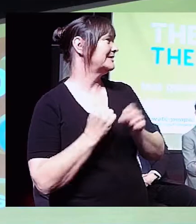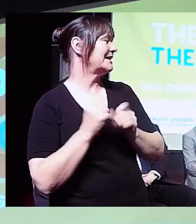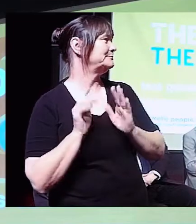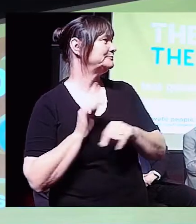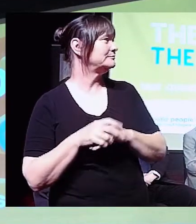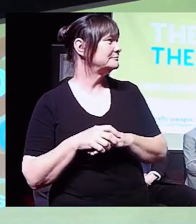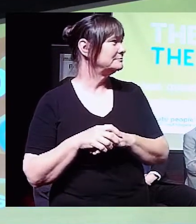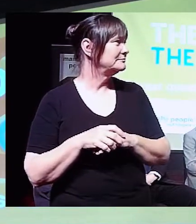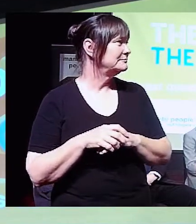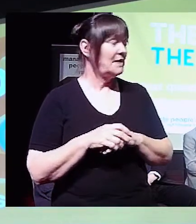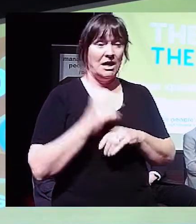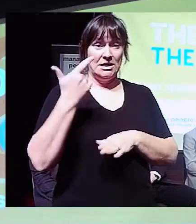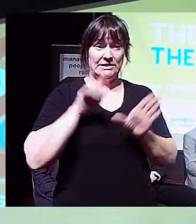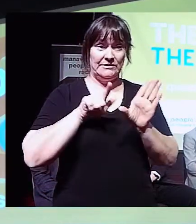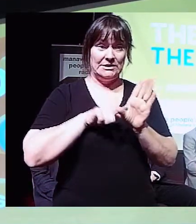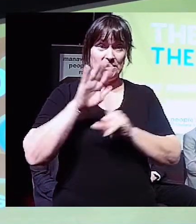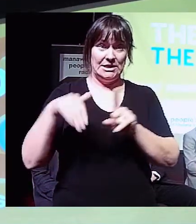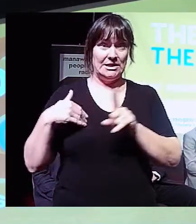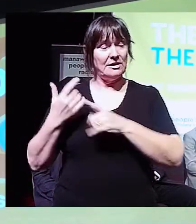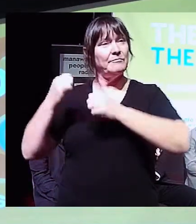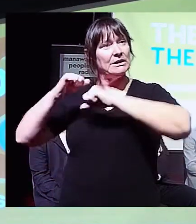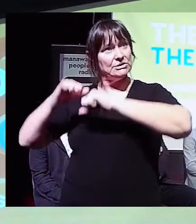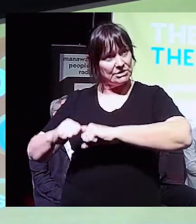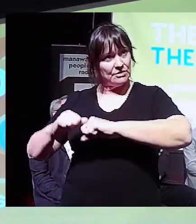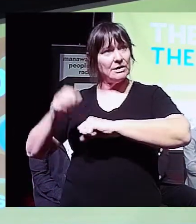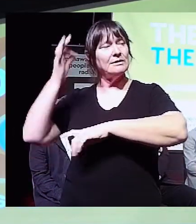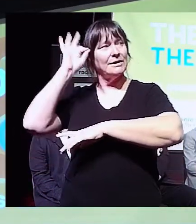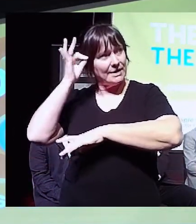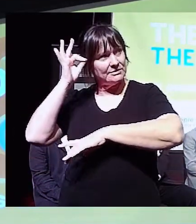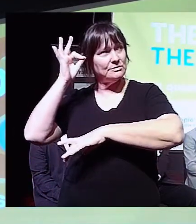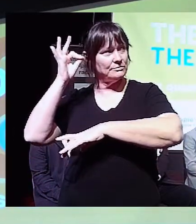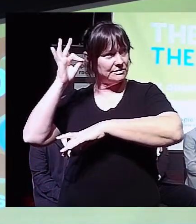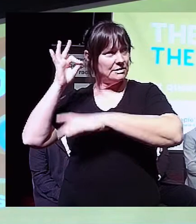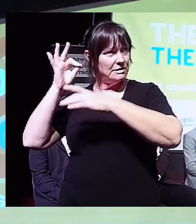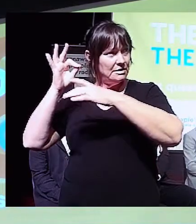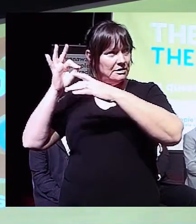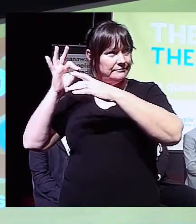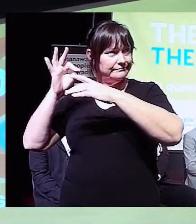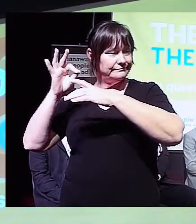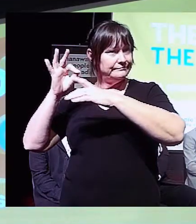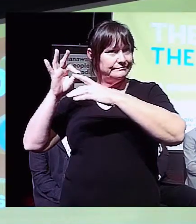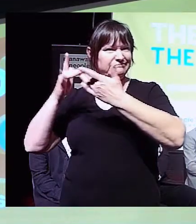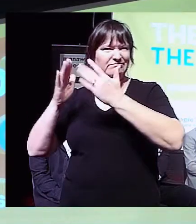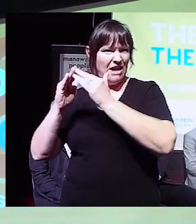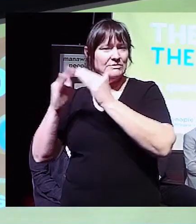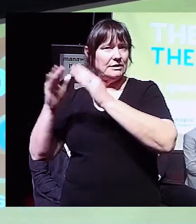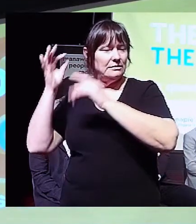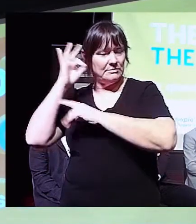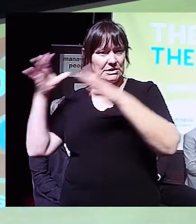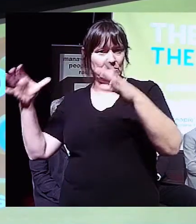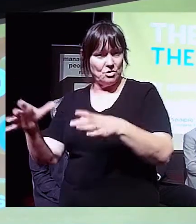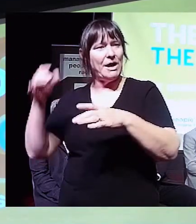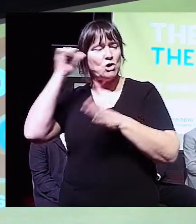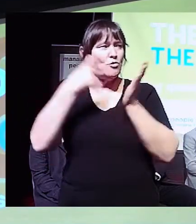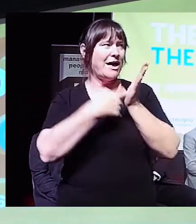Look, I've spent the last 7 years chairing the council's hearings committee, so I completely understand that the RMA is a complex beast. What Labor has done